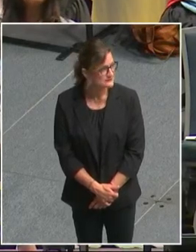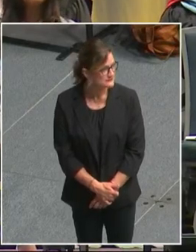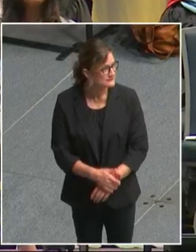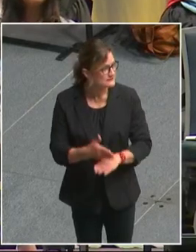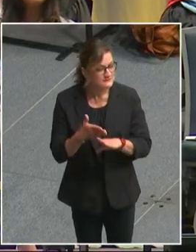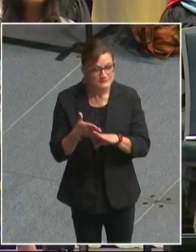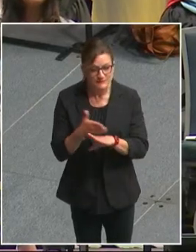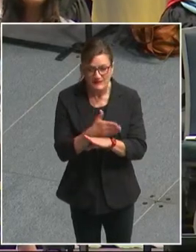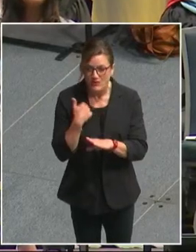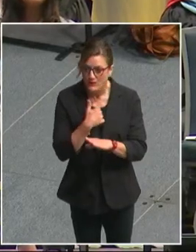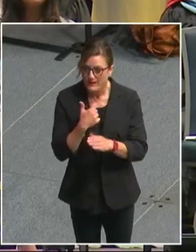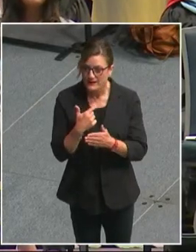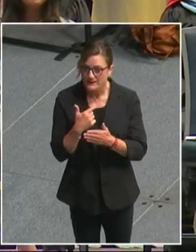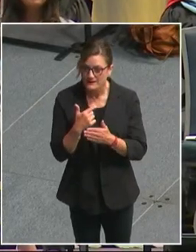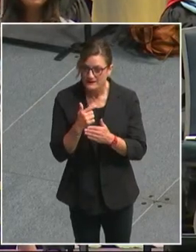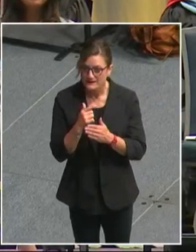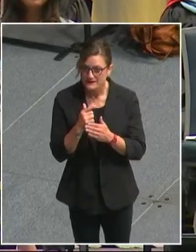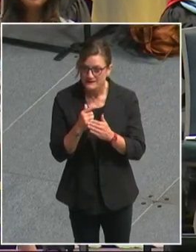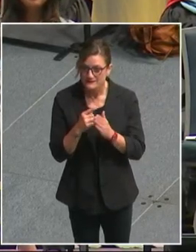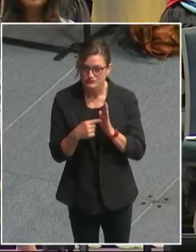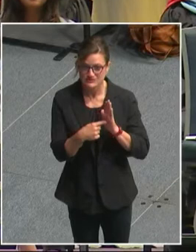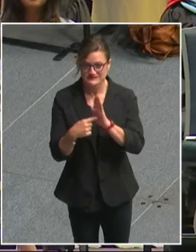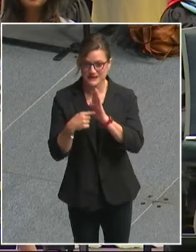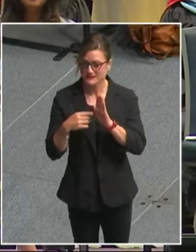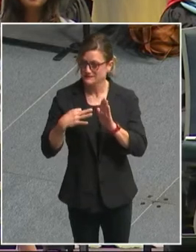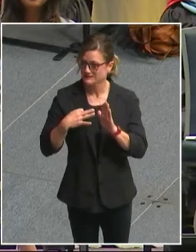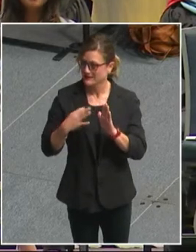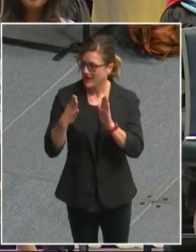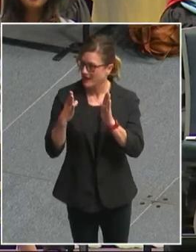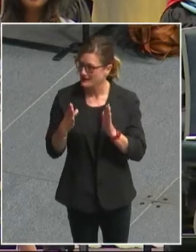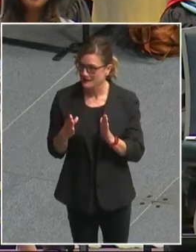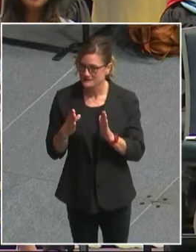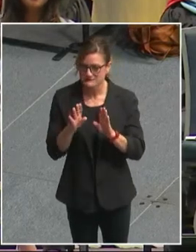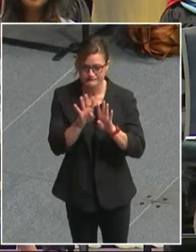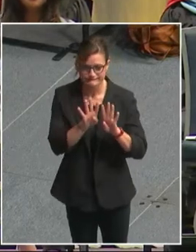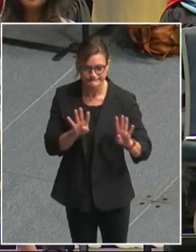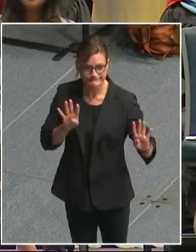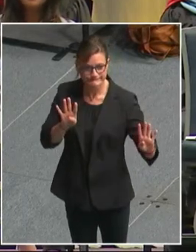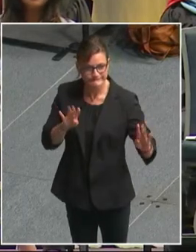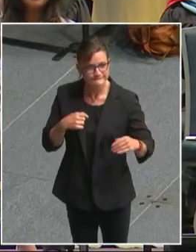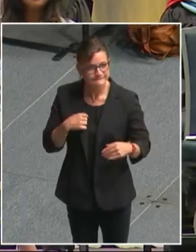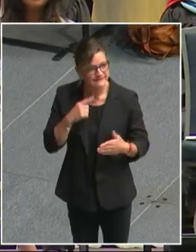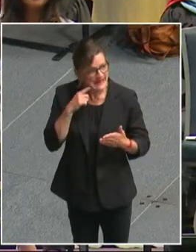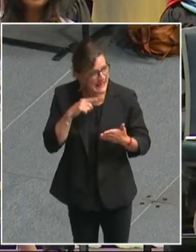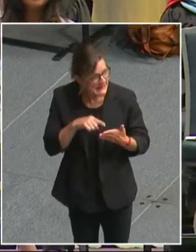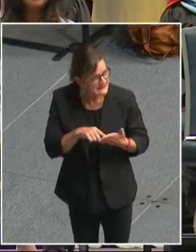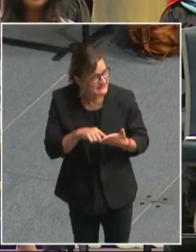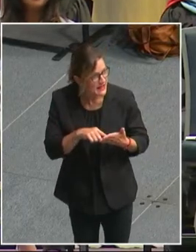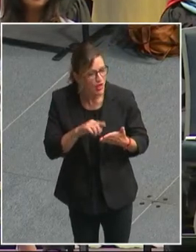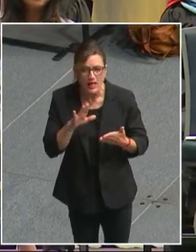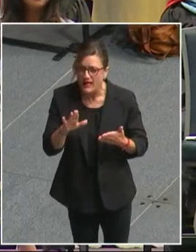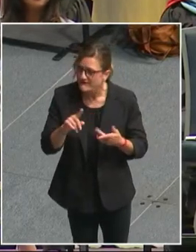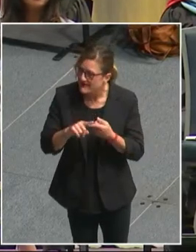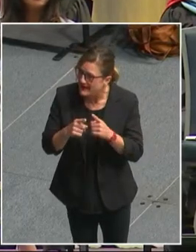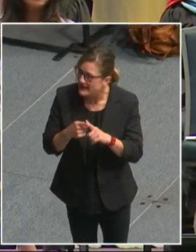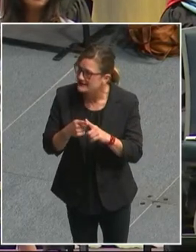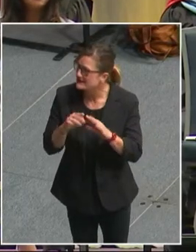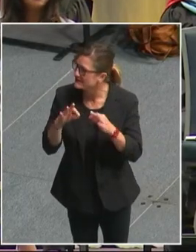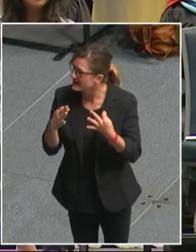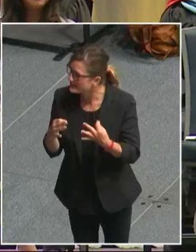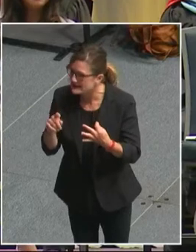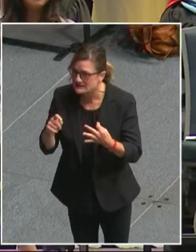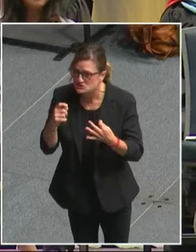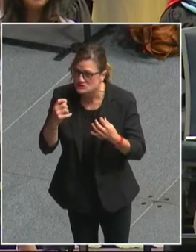Before we present the candidates, I can tell that the family and friends maybe need to let it out a little bit. So family